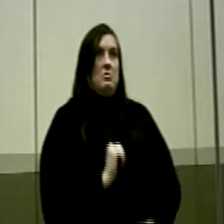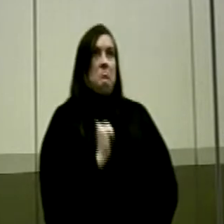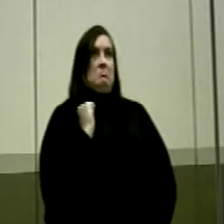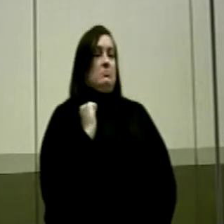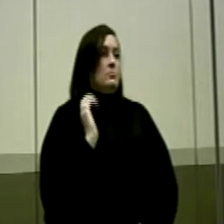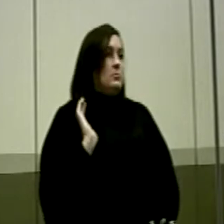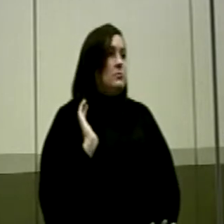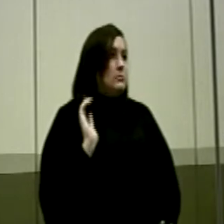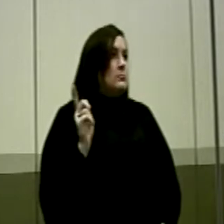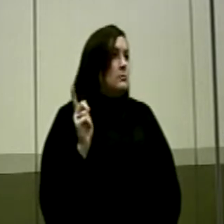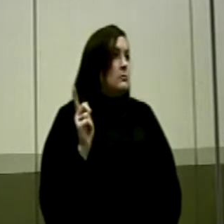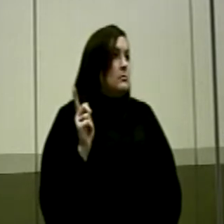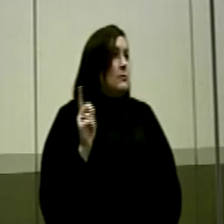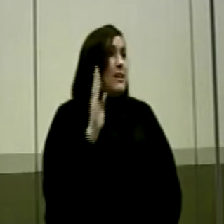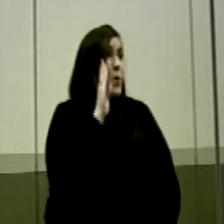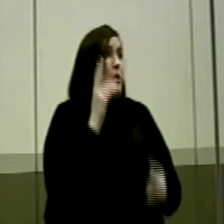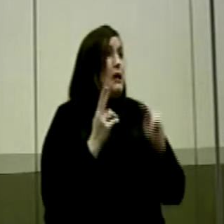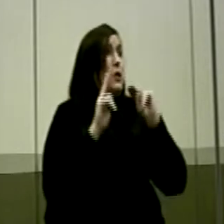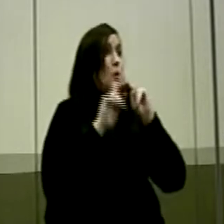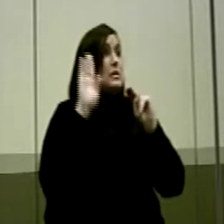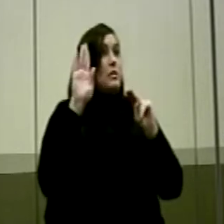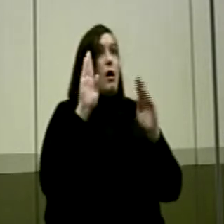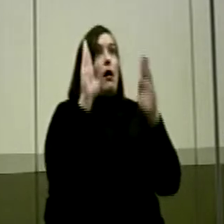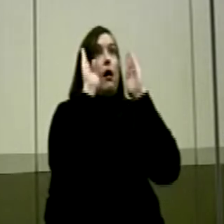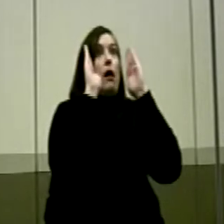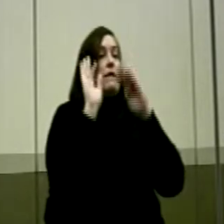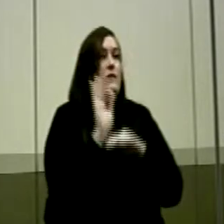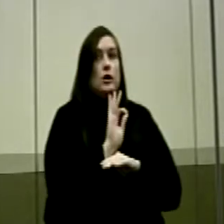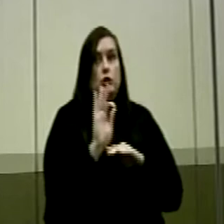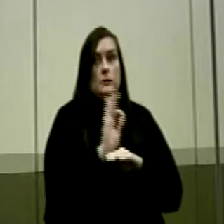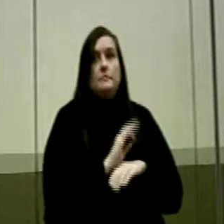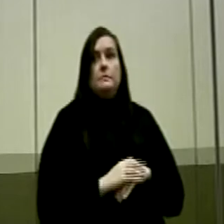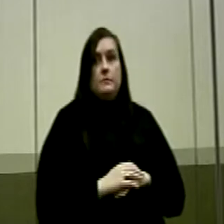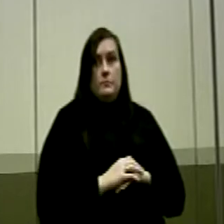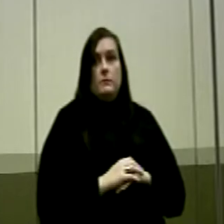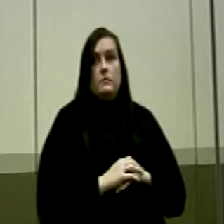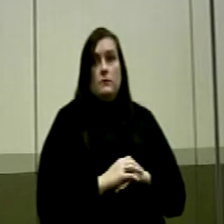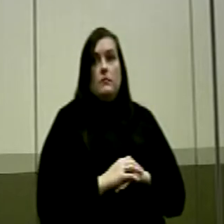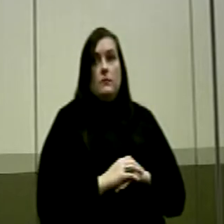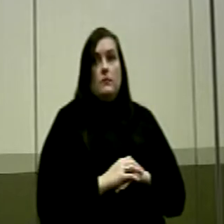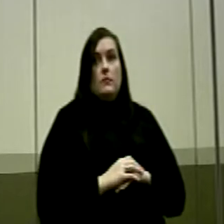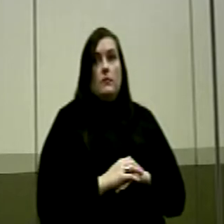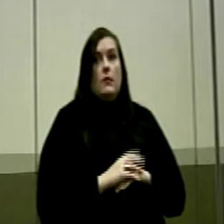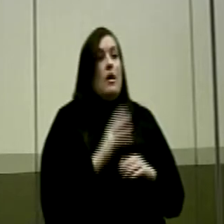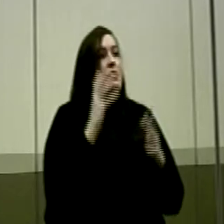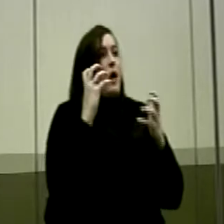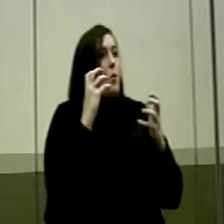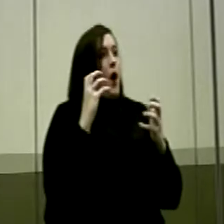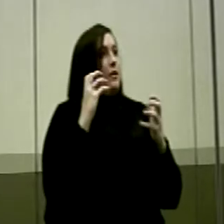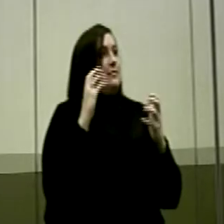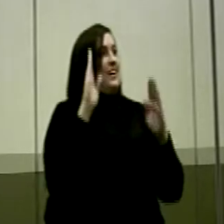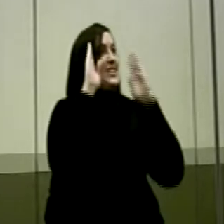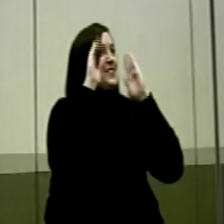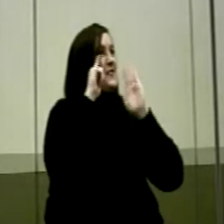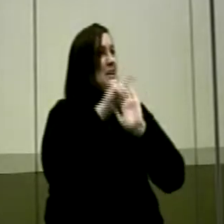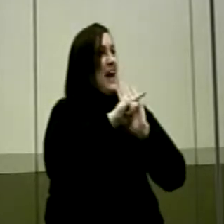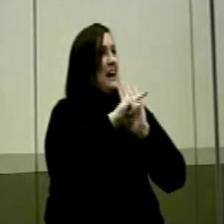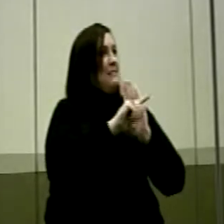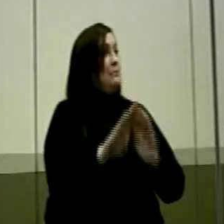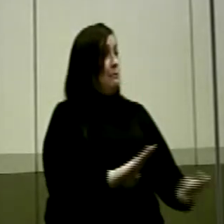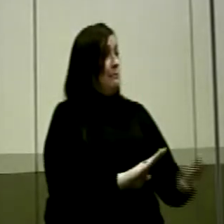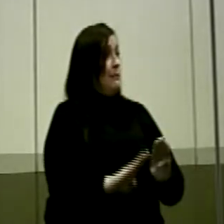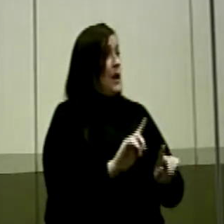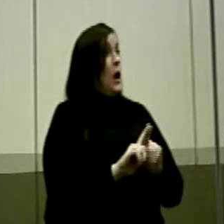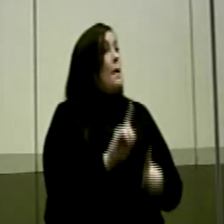go on and on. Because that would just increase the attention function. Yeah. They want attention for the negative behavior. But then, you're right. Like at the end of the day,